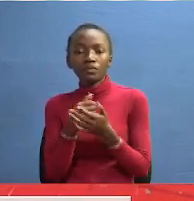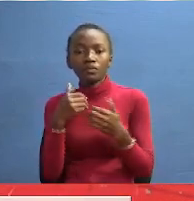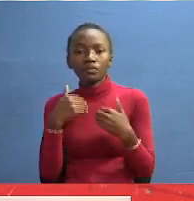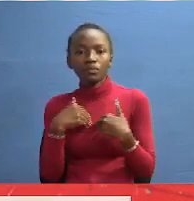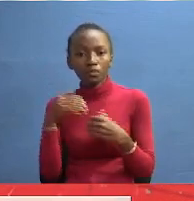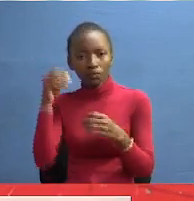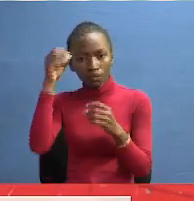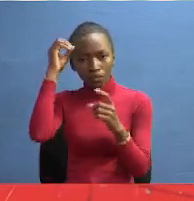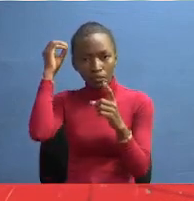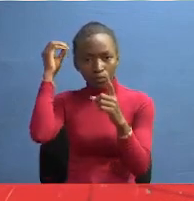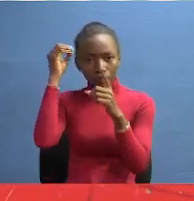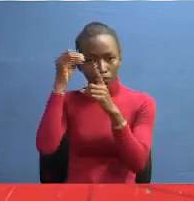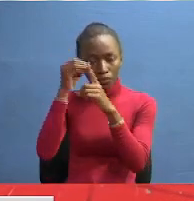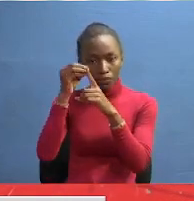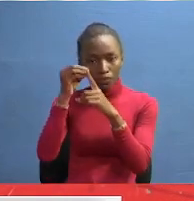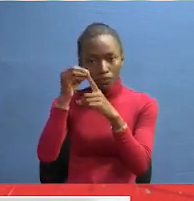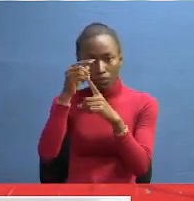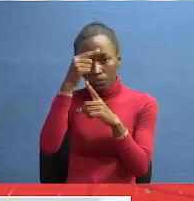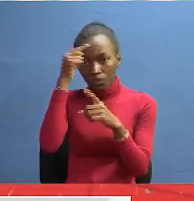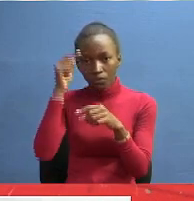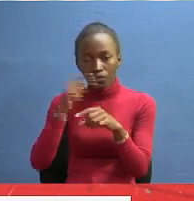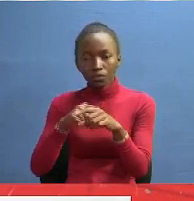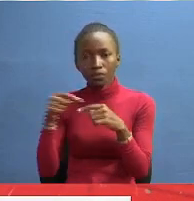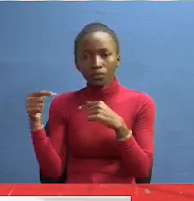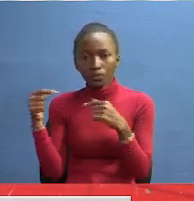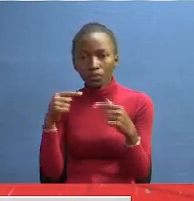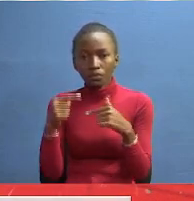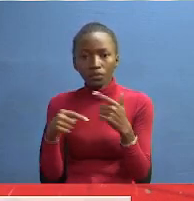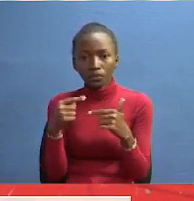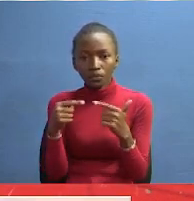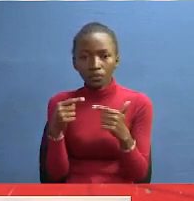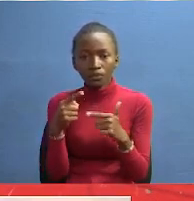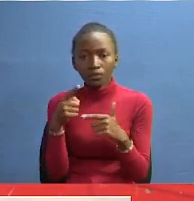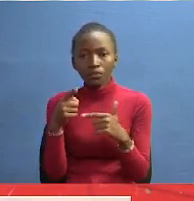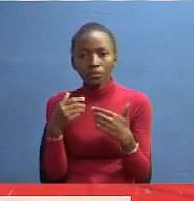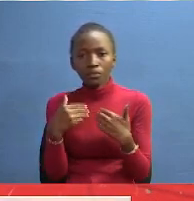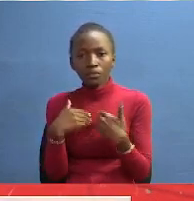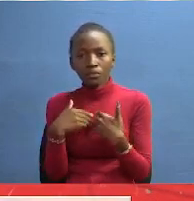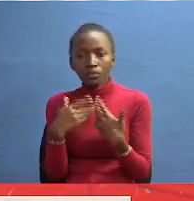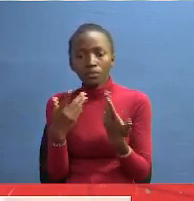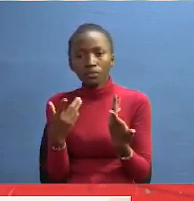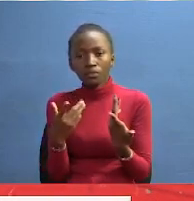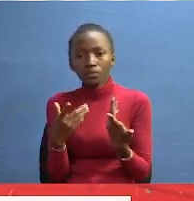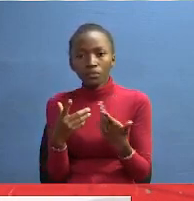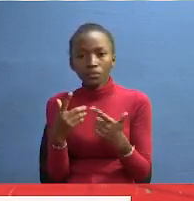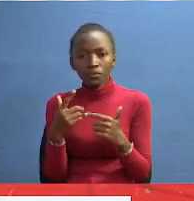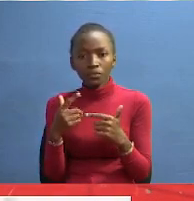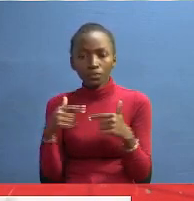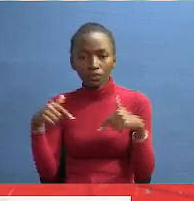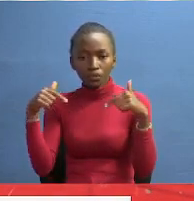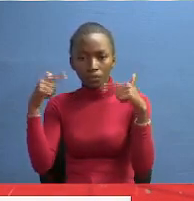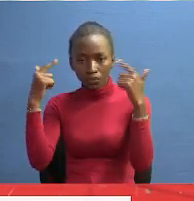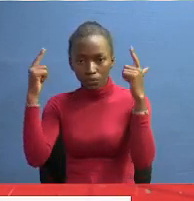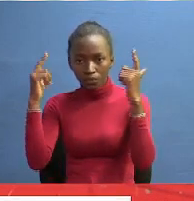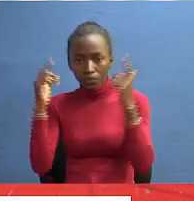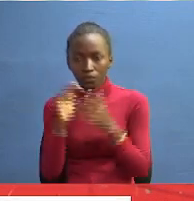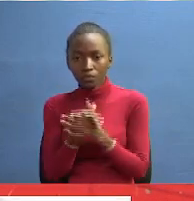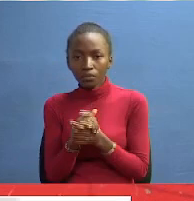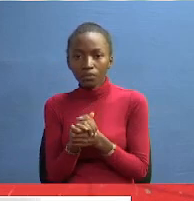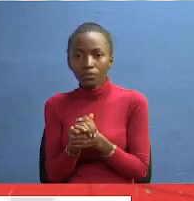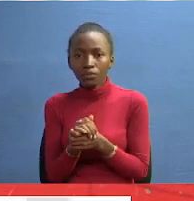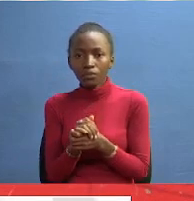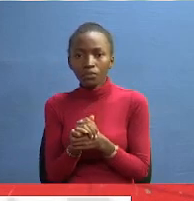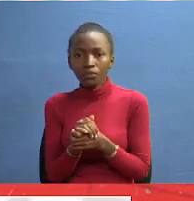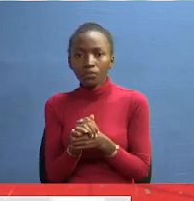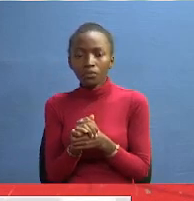because as the chaos continue, then, of course, you have your way out. And I think this is basically the problem in Congo. In